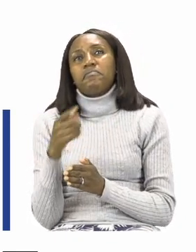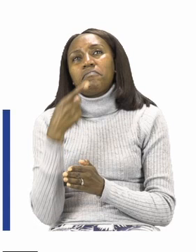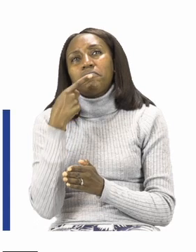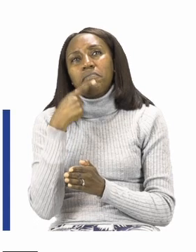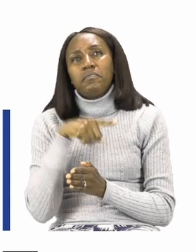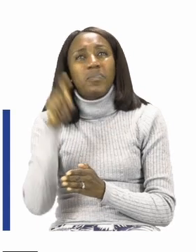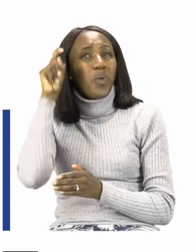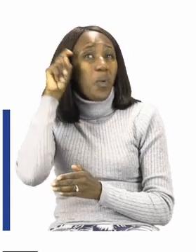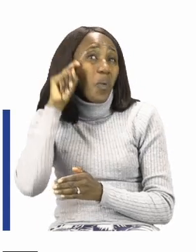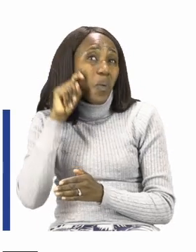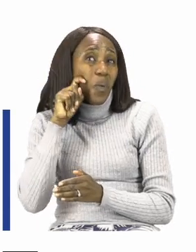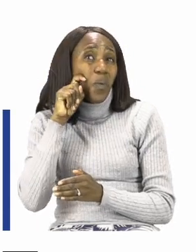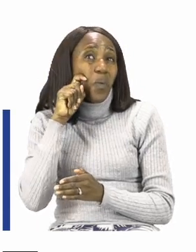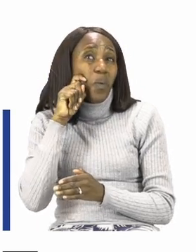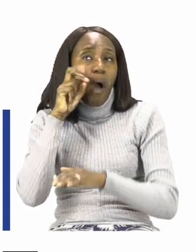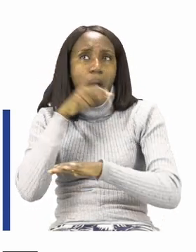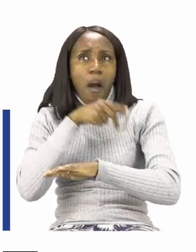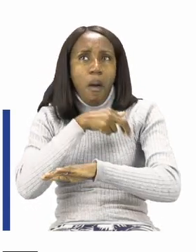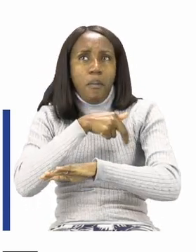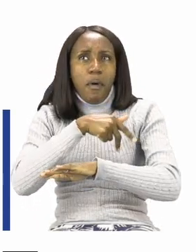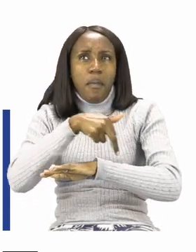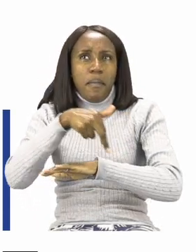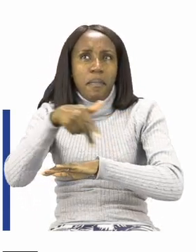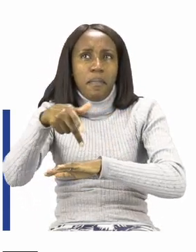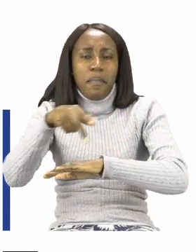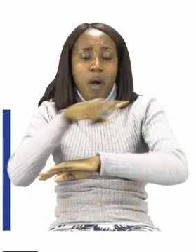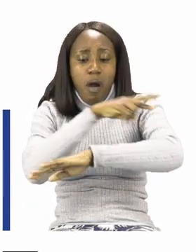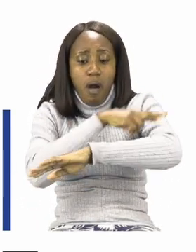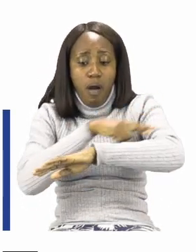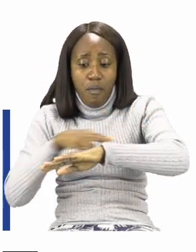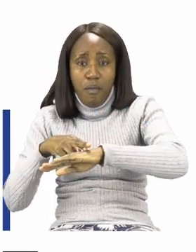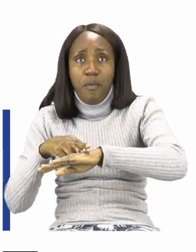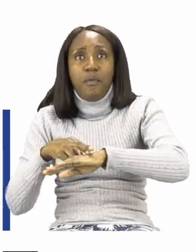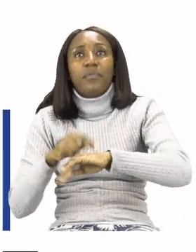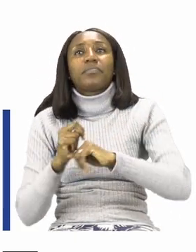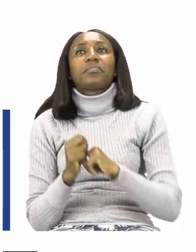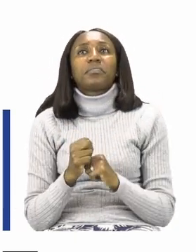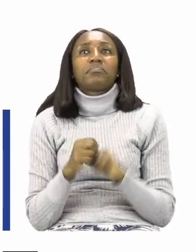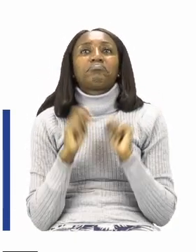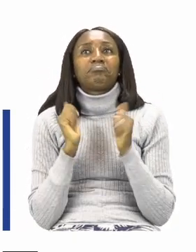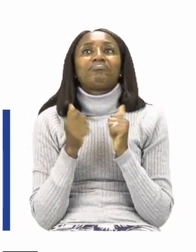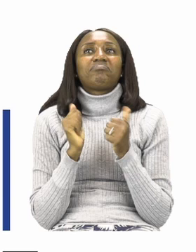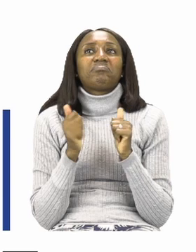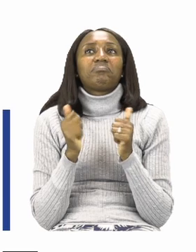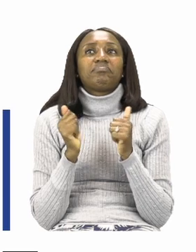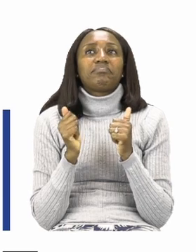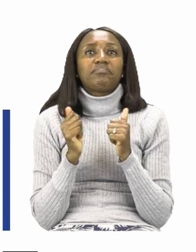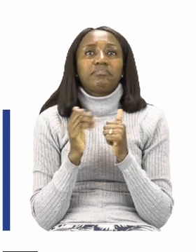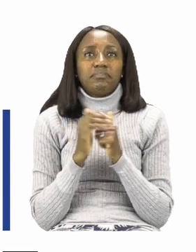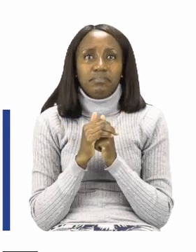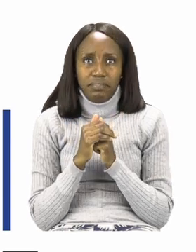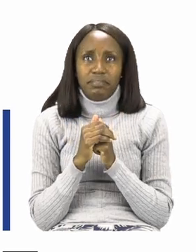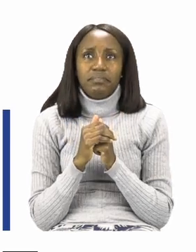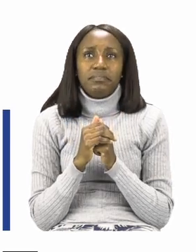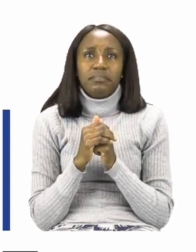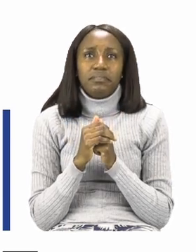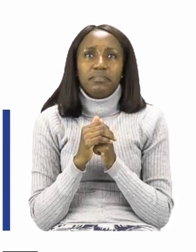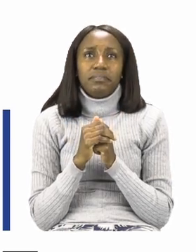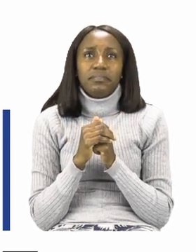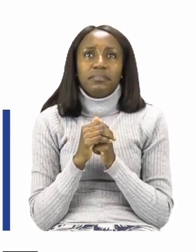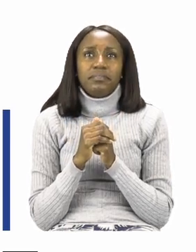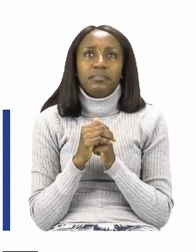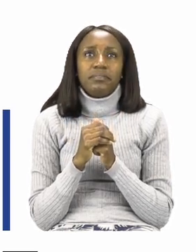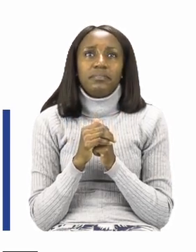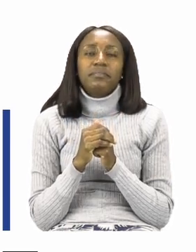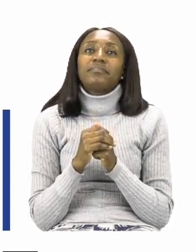crossing the road. Great job, grade 2s. Okay, so now